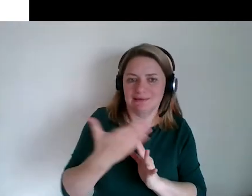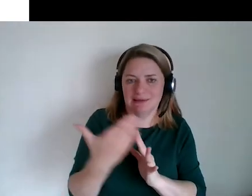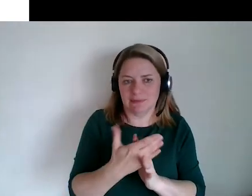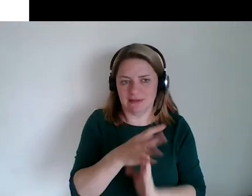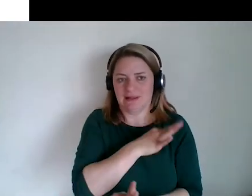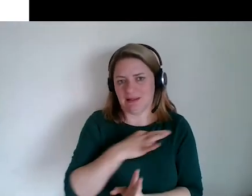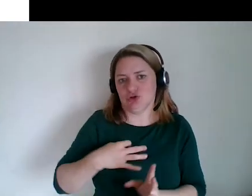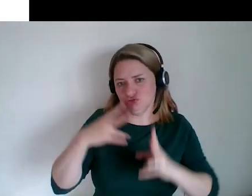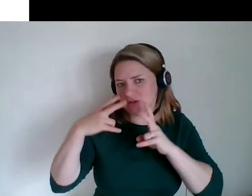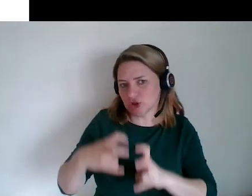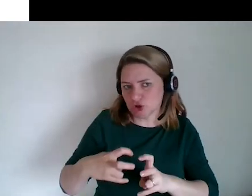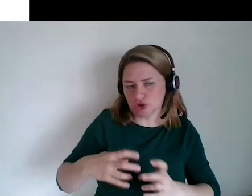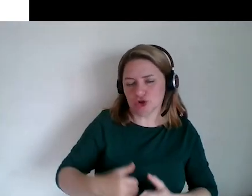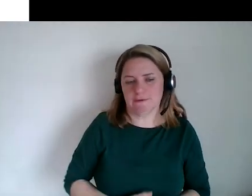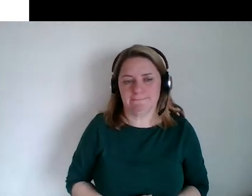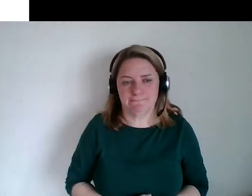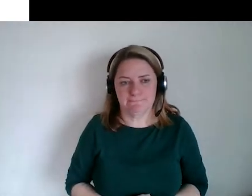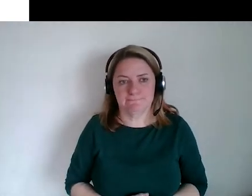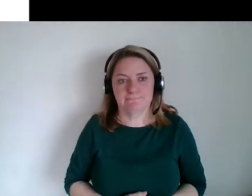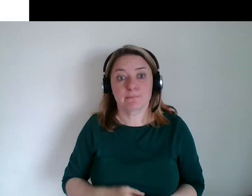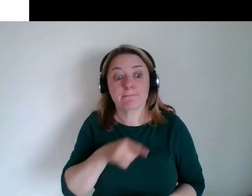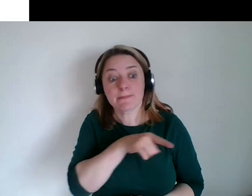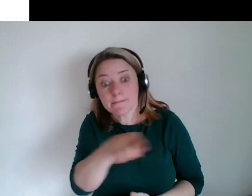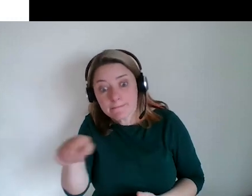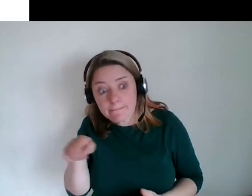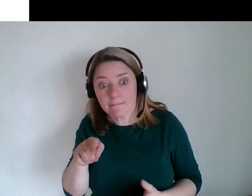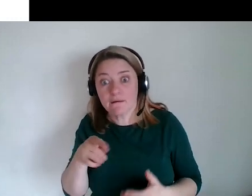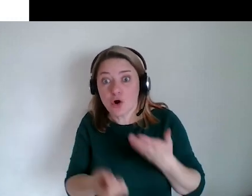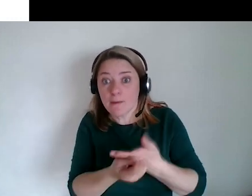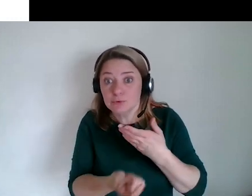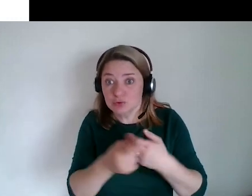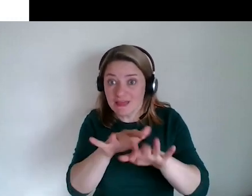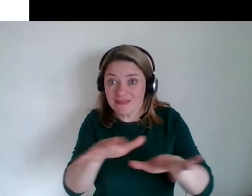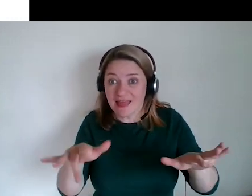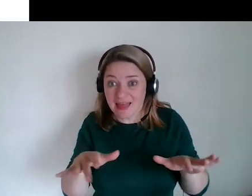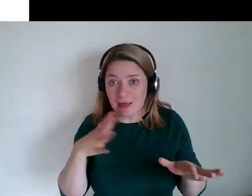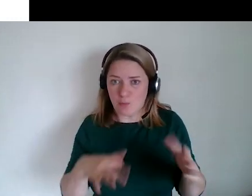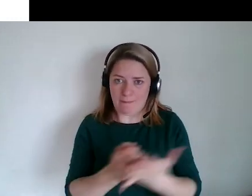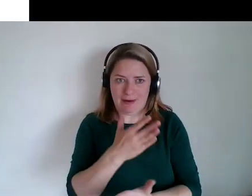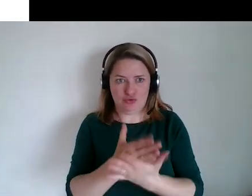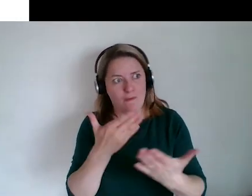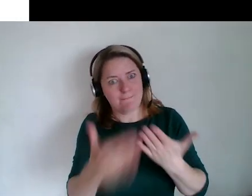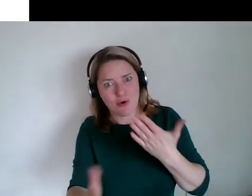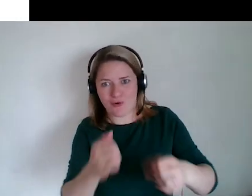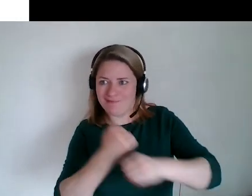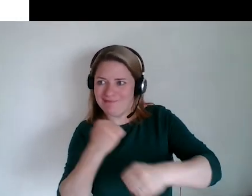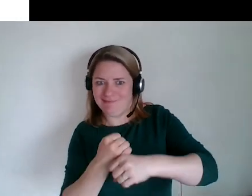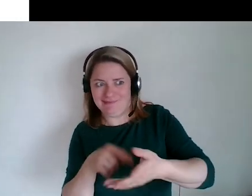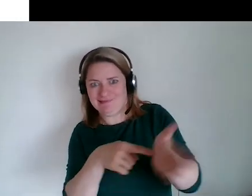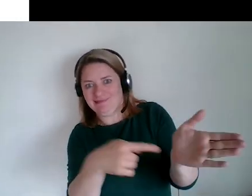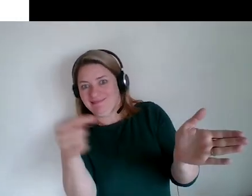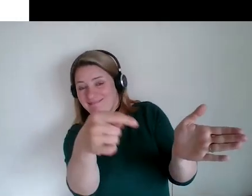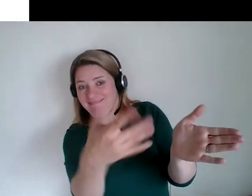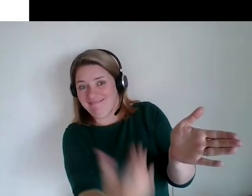education research. We want to make those existing opportunities more visible, and we're working with system leaders